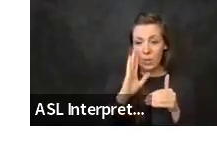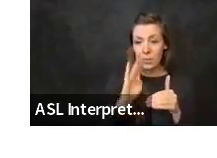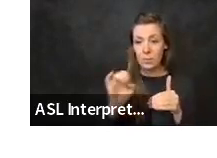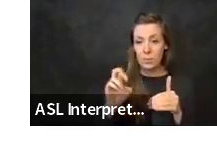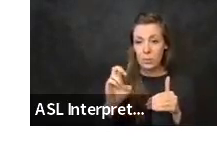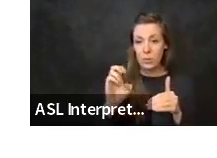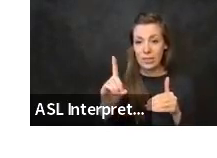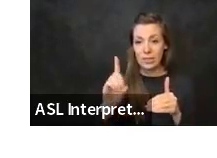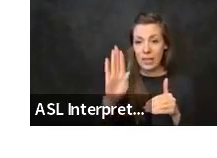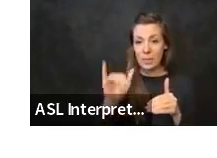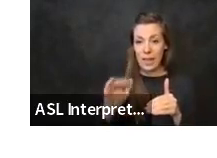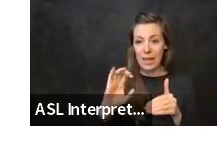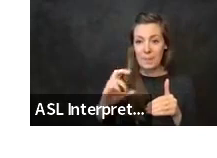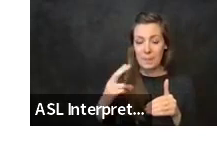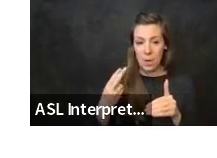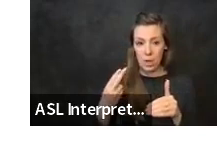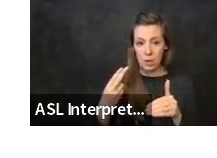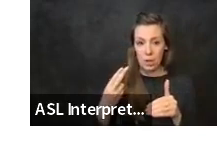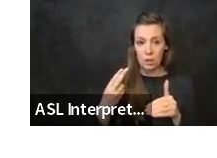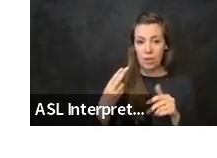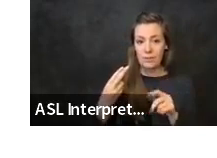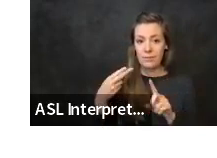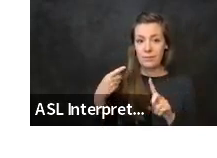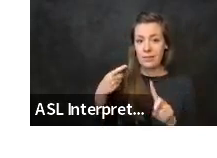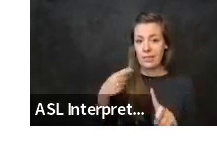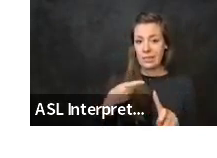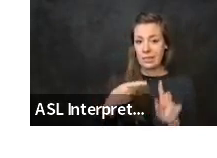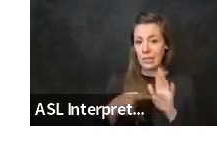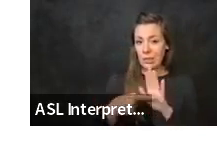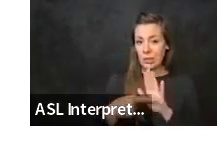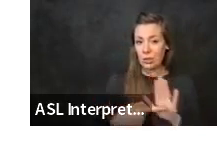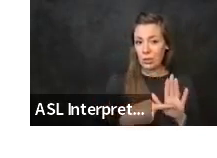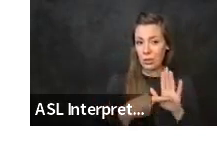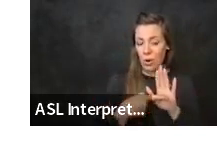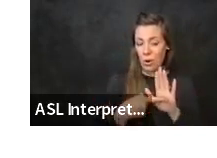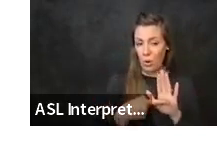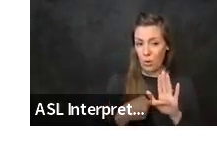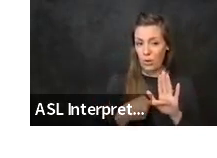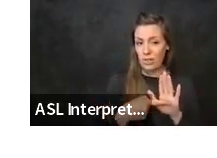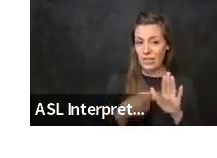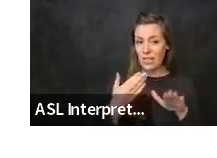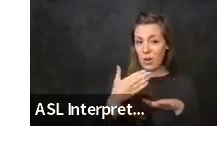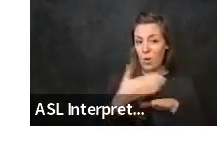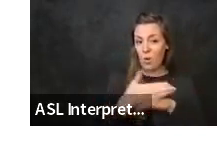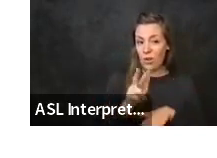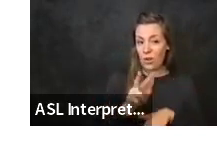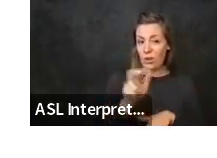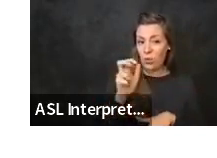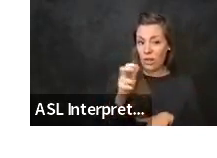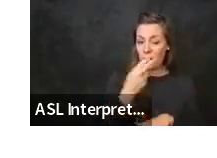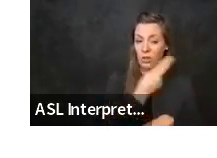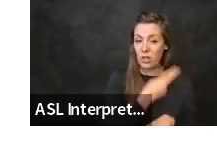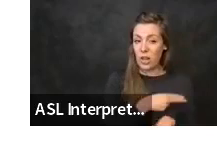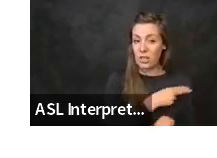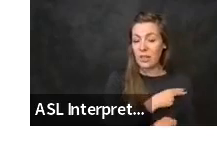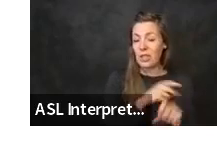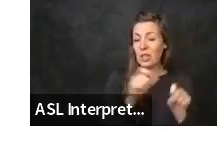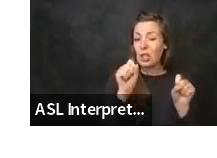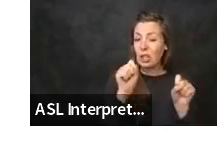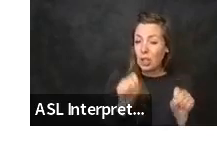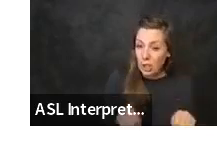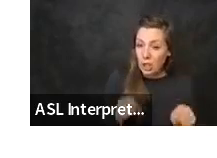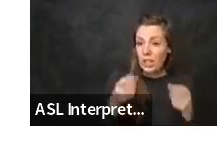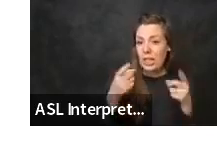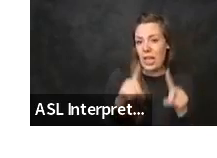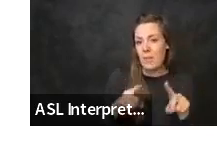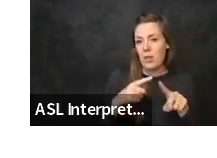March. This is modeling that suggests that over 300 hospitalizations could occur during the